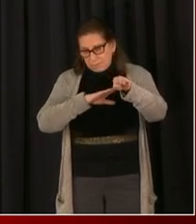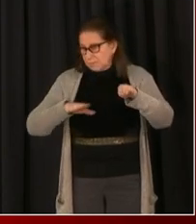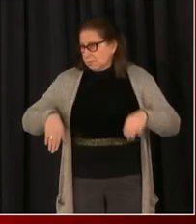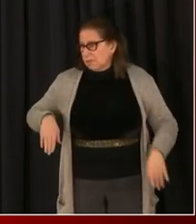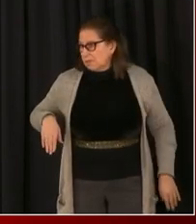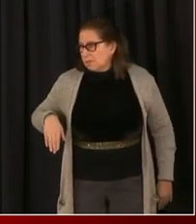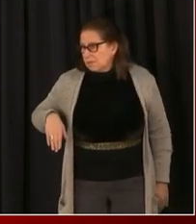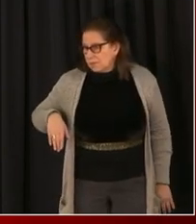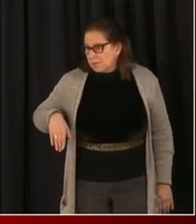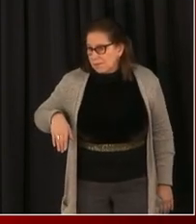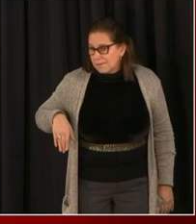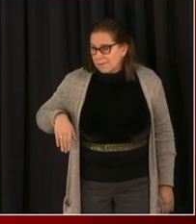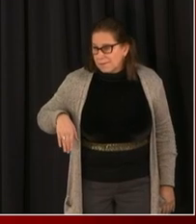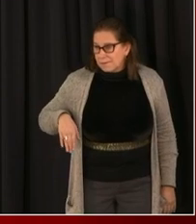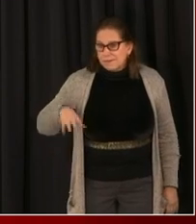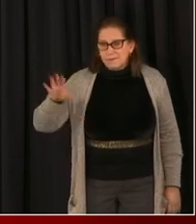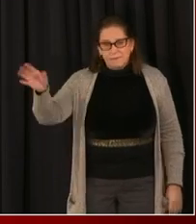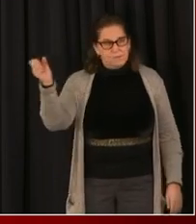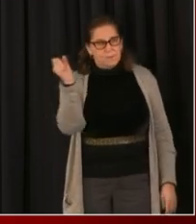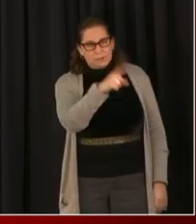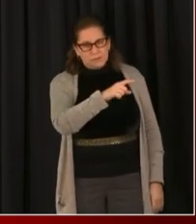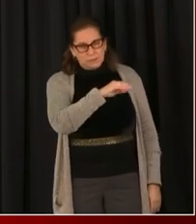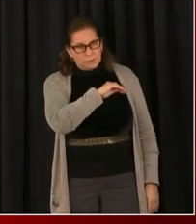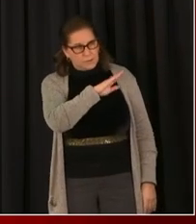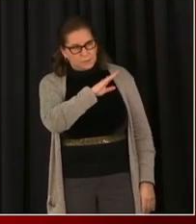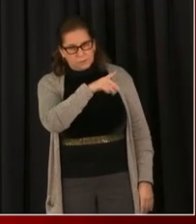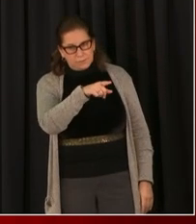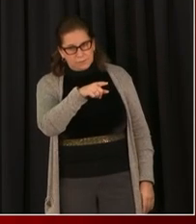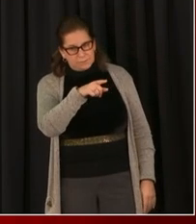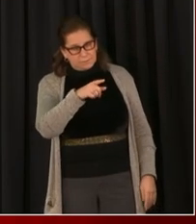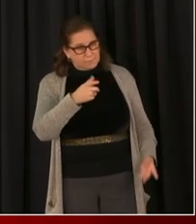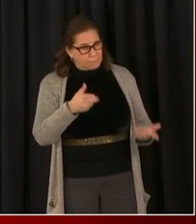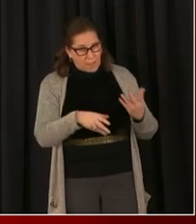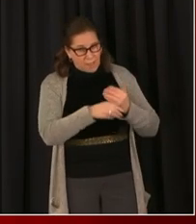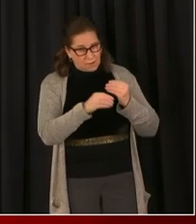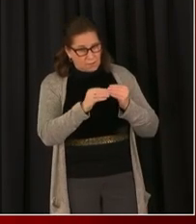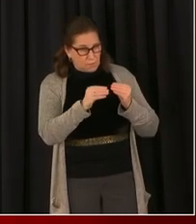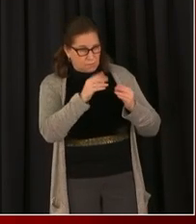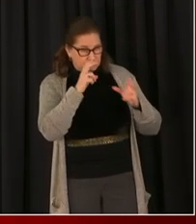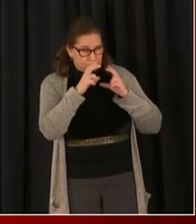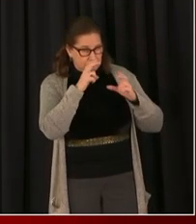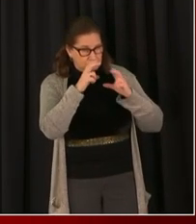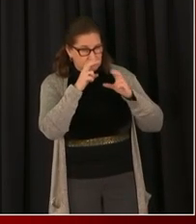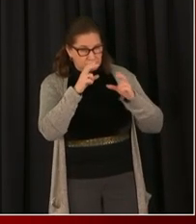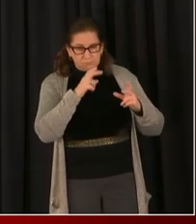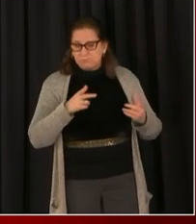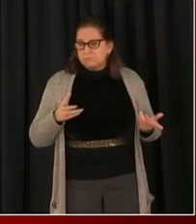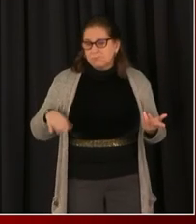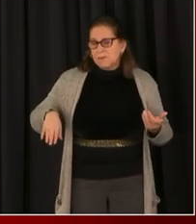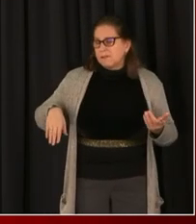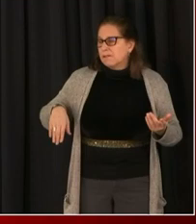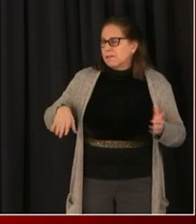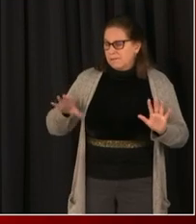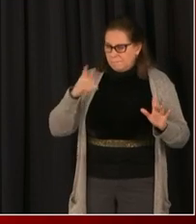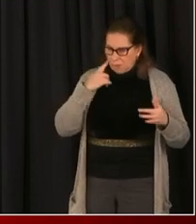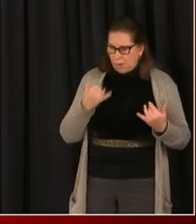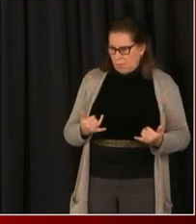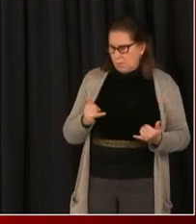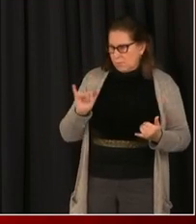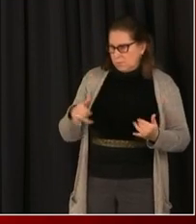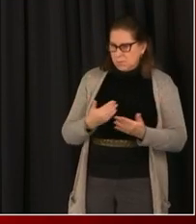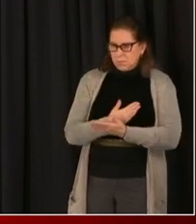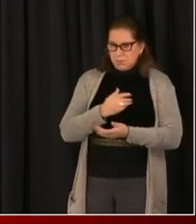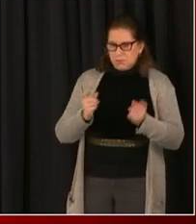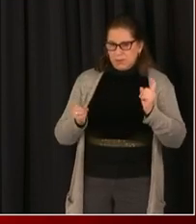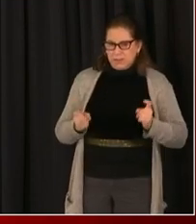add to that? I think, actually, I don't have anything to add to what Dr. Nesbitt just said. So the fear